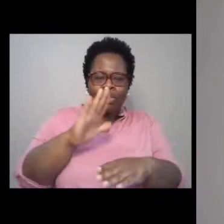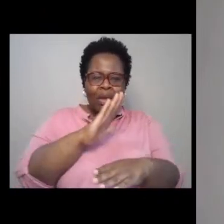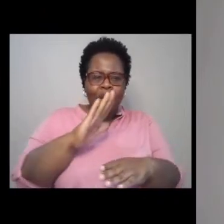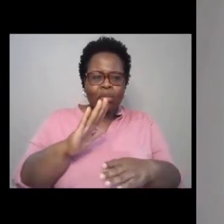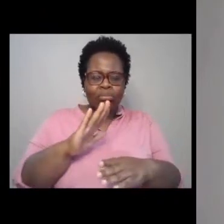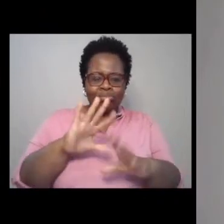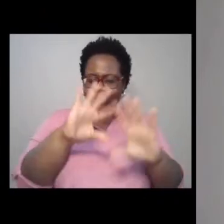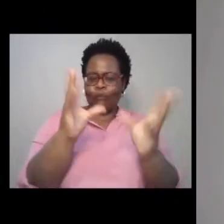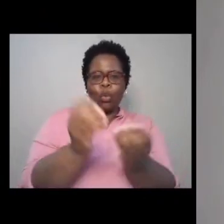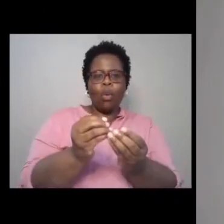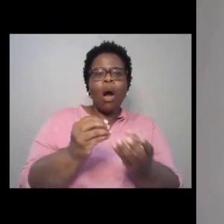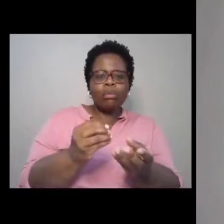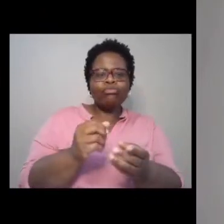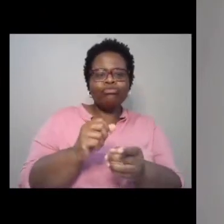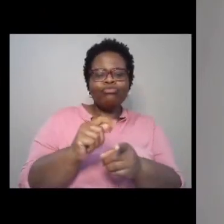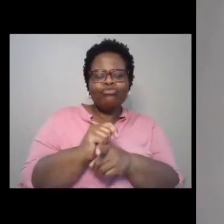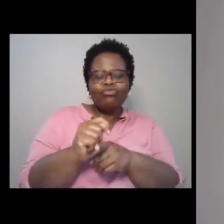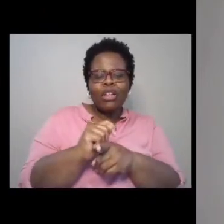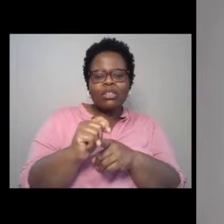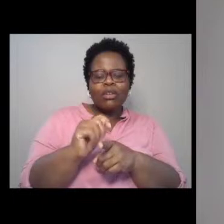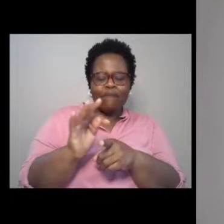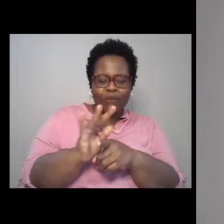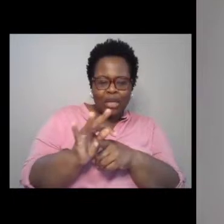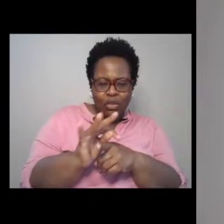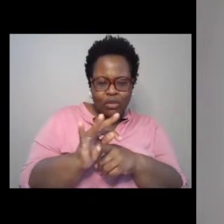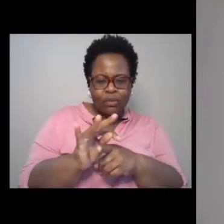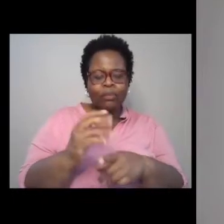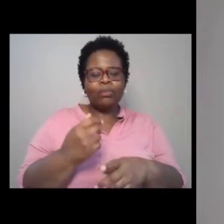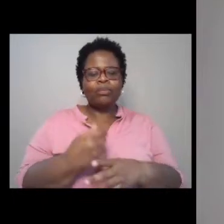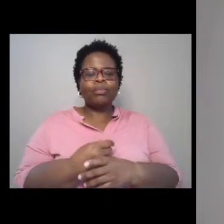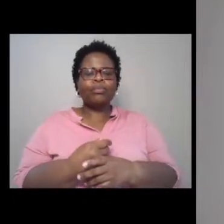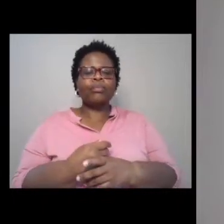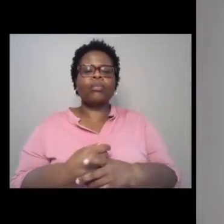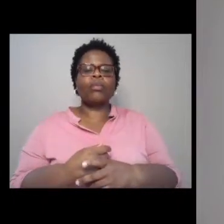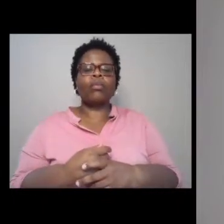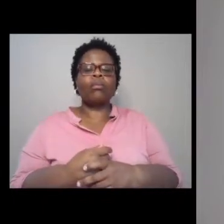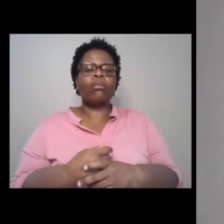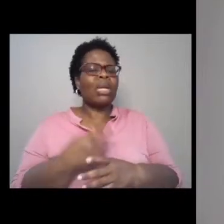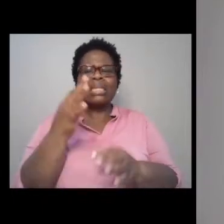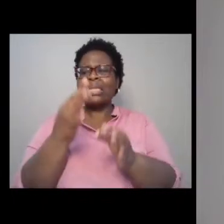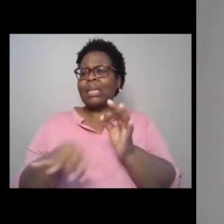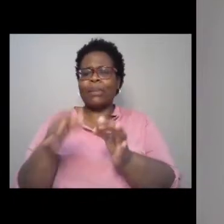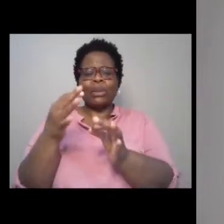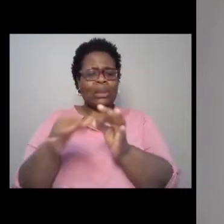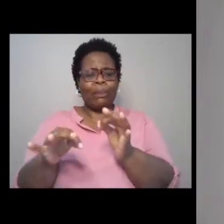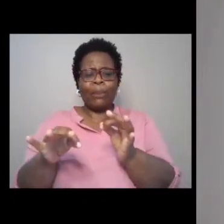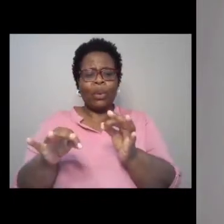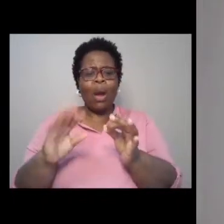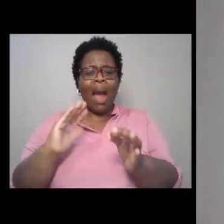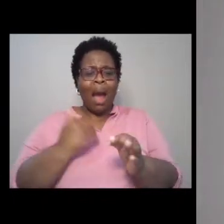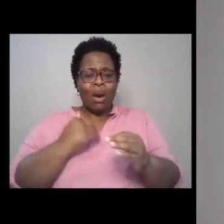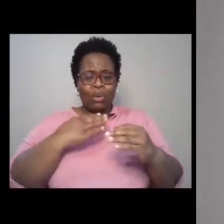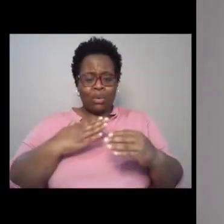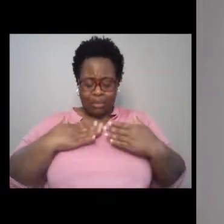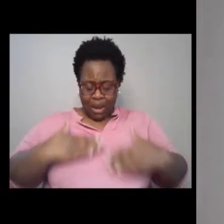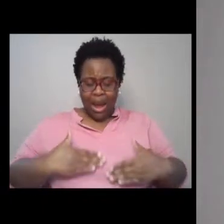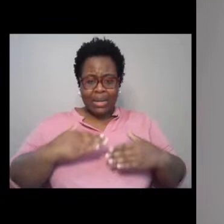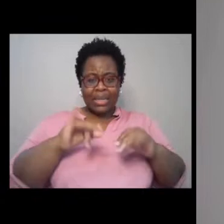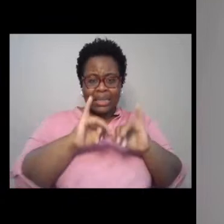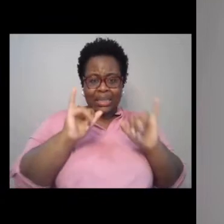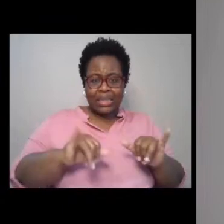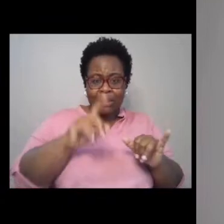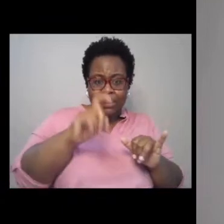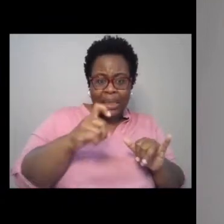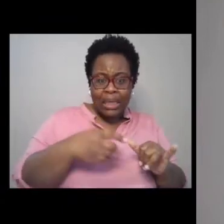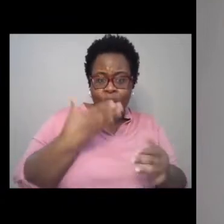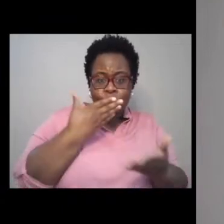overall functioning? And the answer to this was very, very simple. What is it that our system needs is good food,